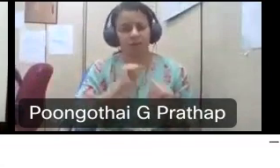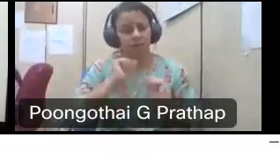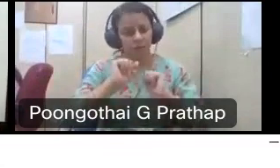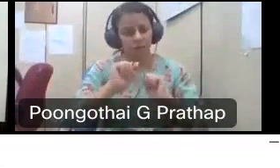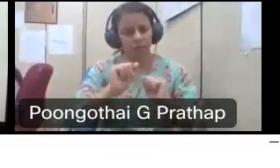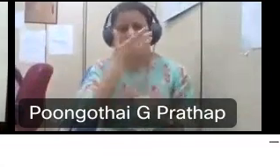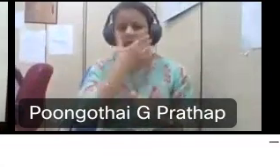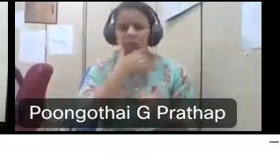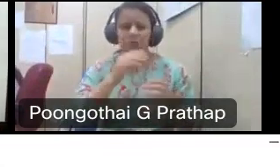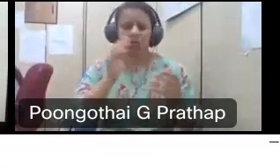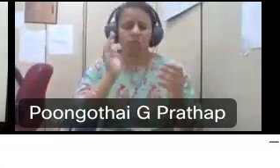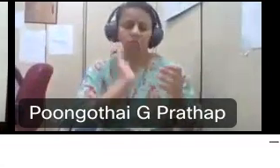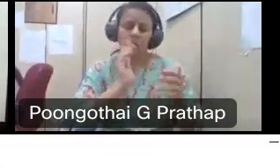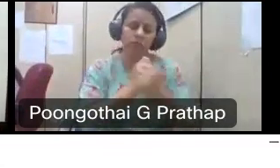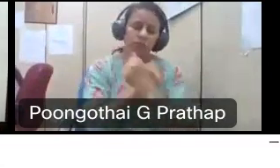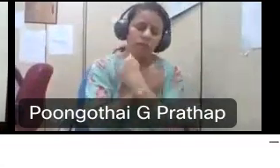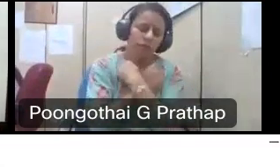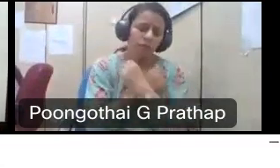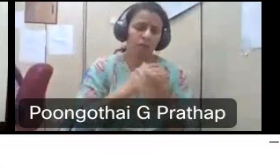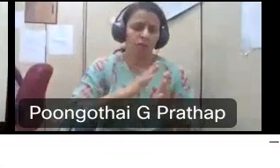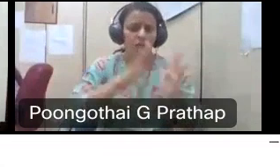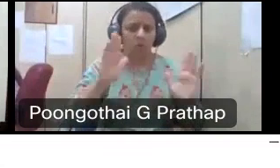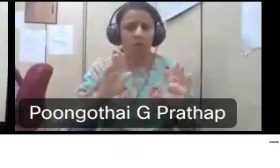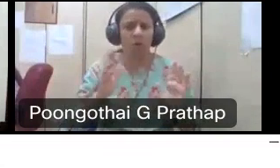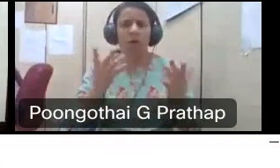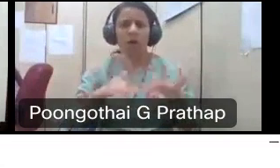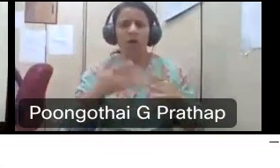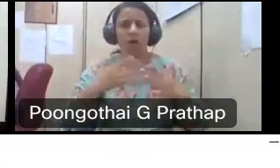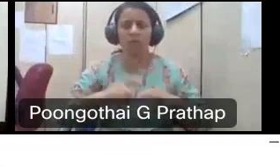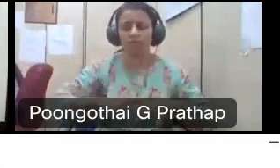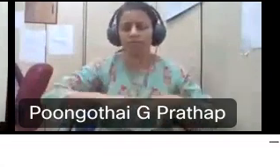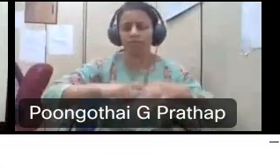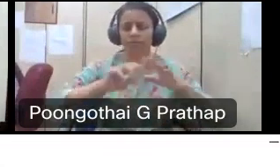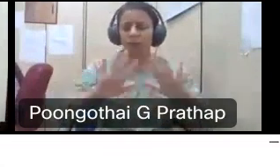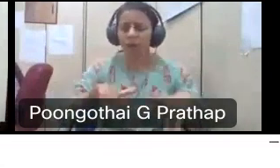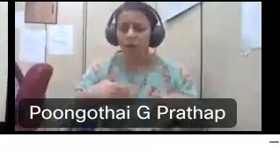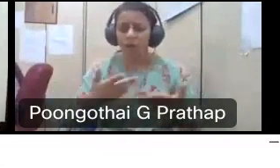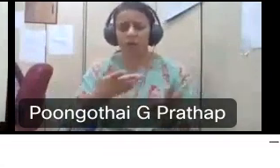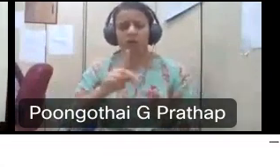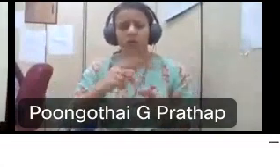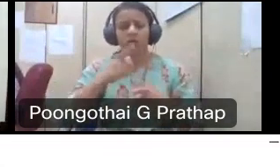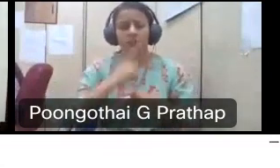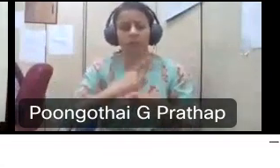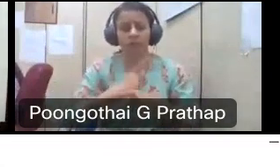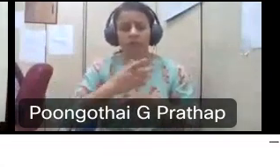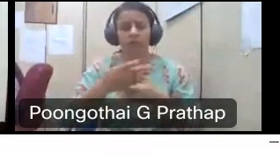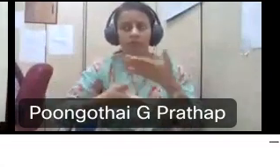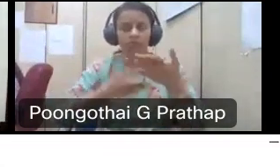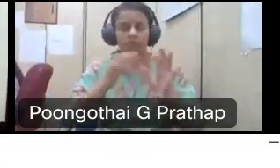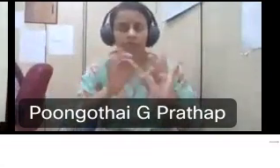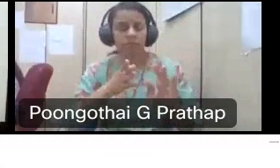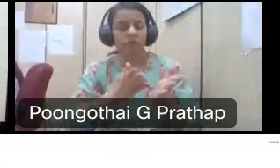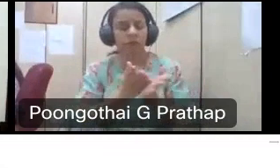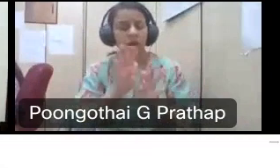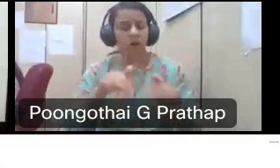music lover. They lead you towards better human qualities. They make you better teacher and listener. So there